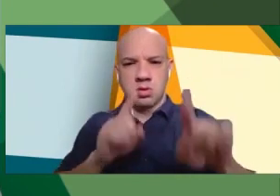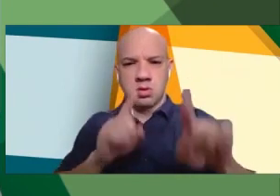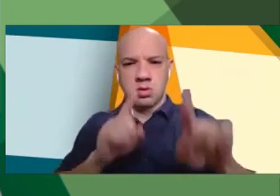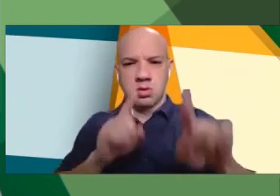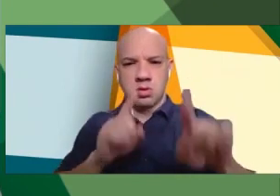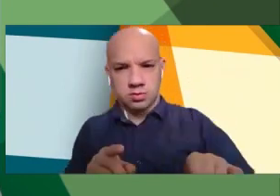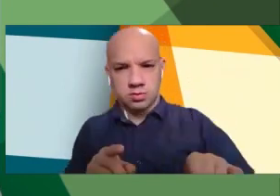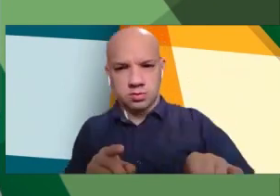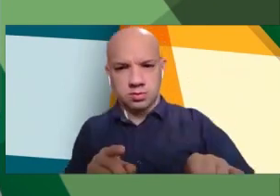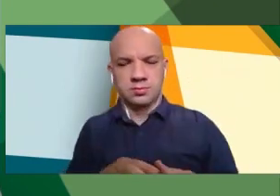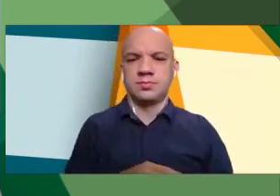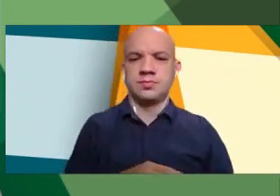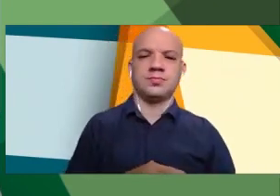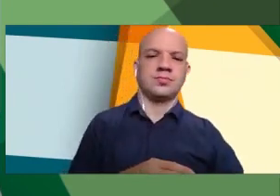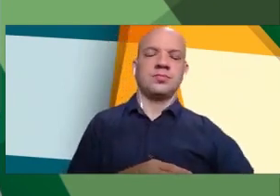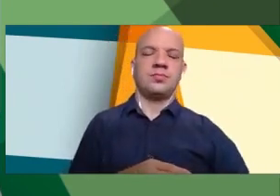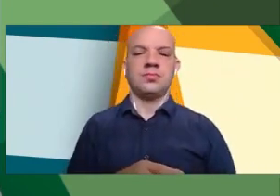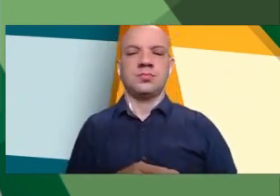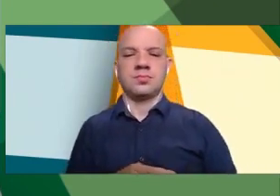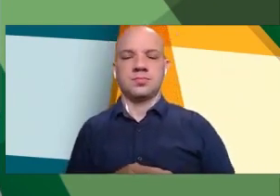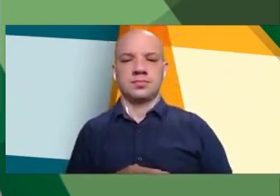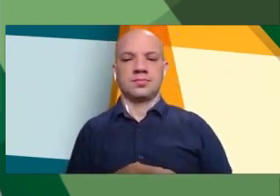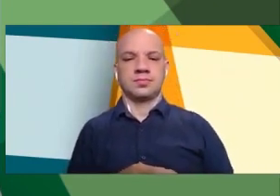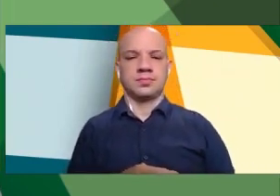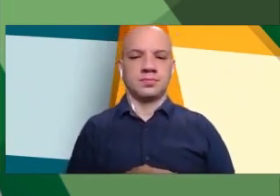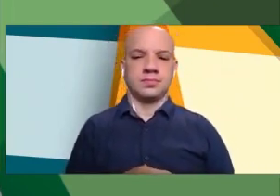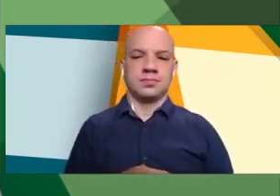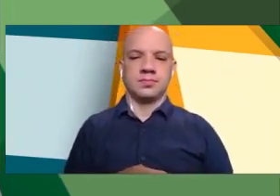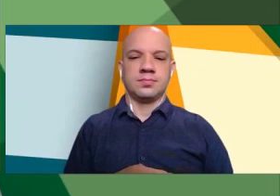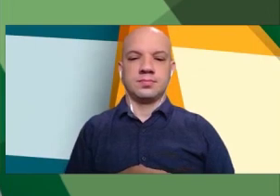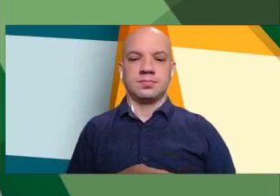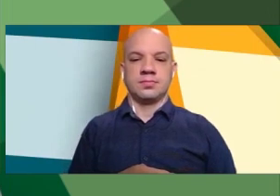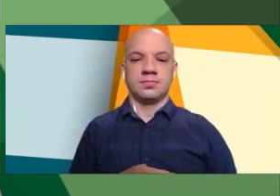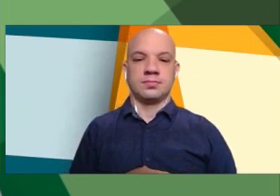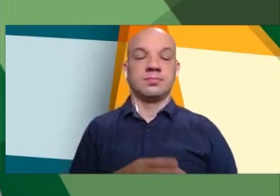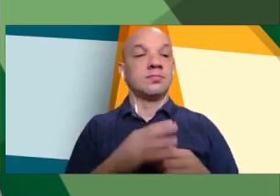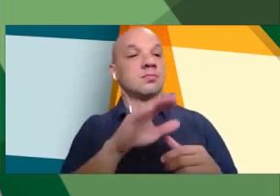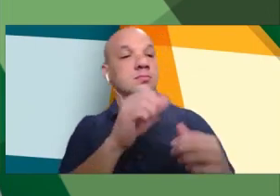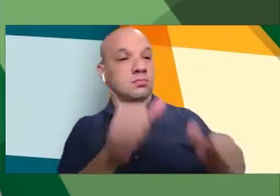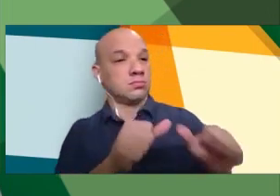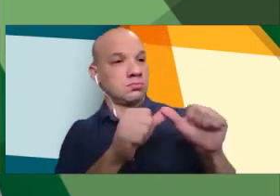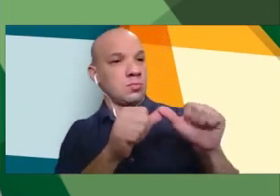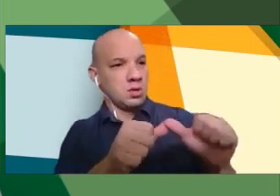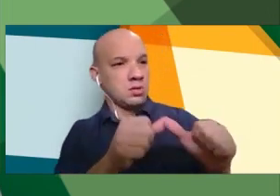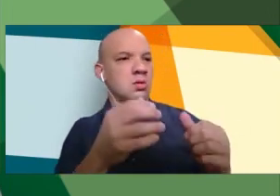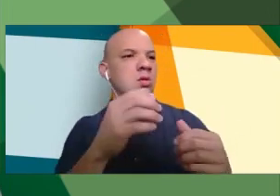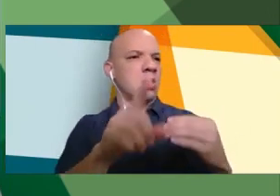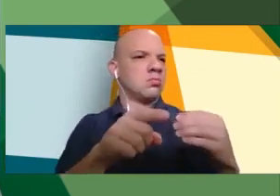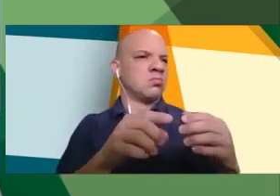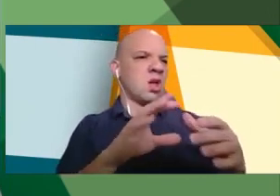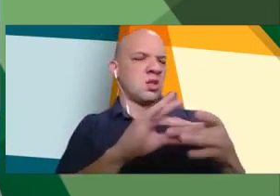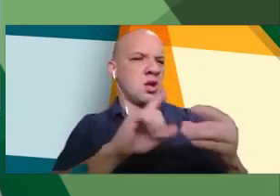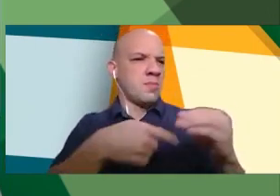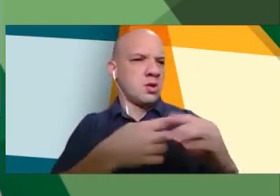providing answers by addendum to the RFP. Laura, you may continue with liquidated damages. Yeah,